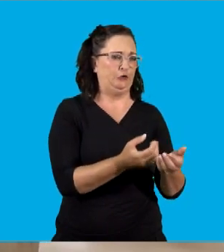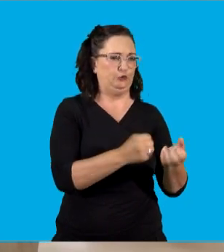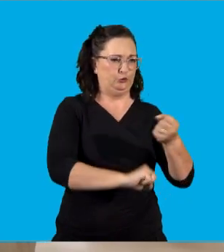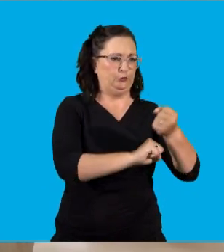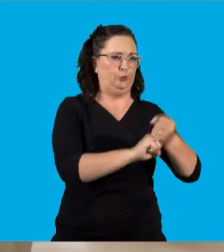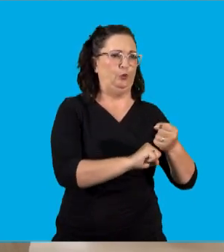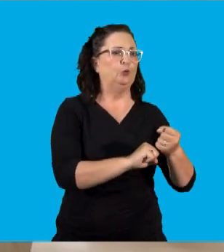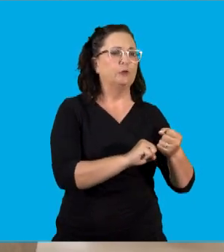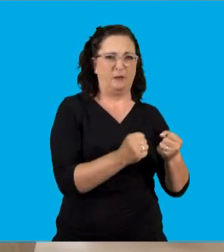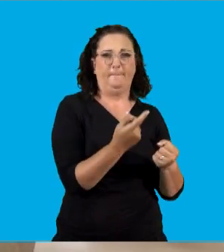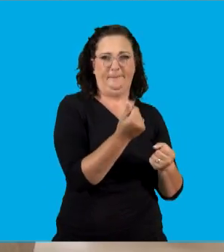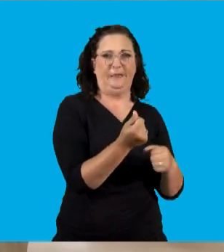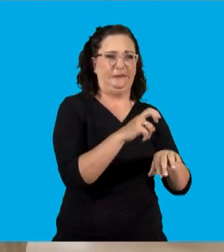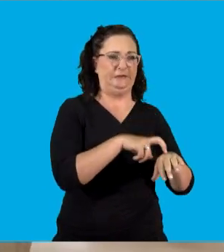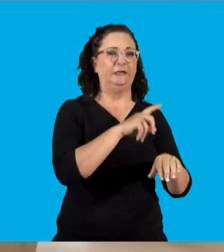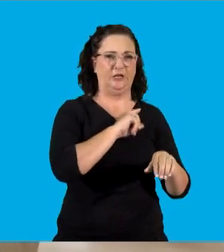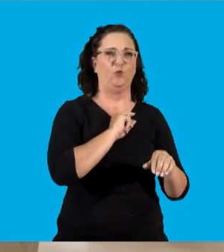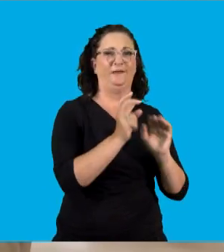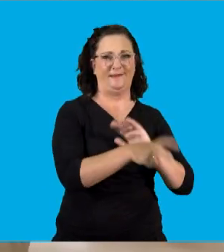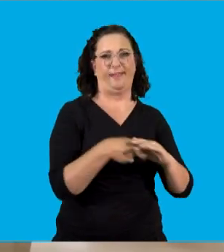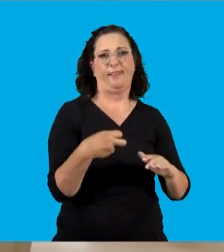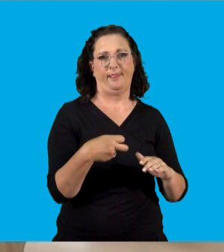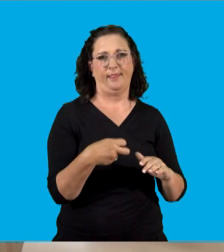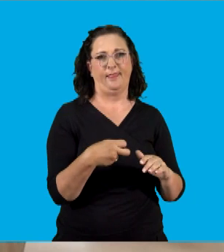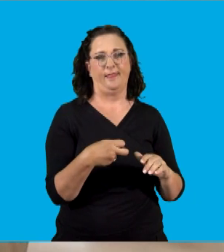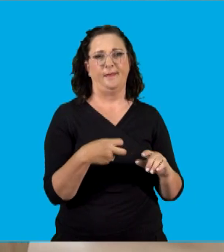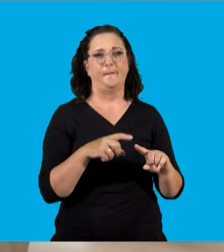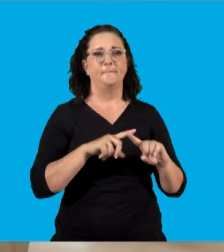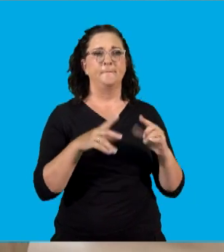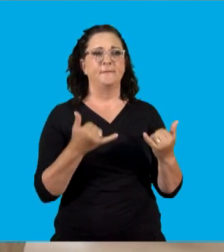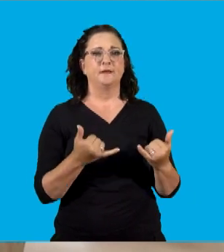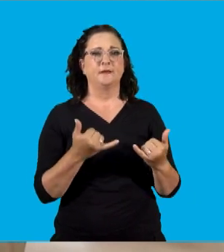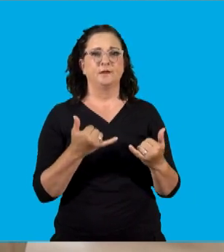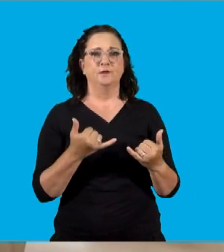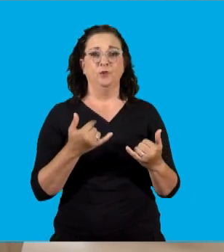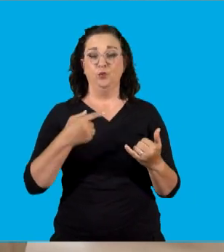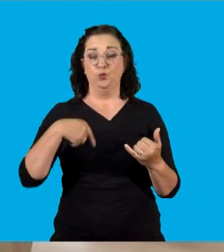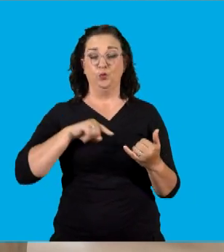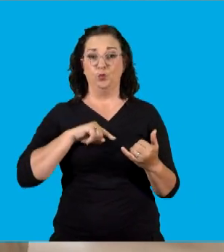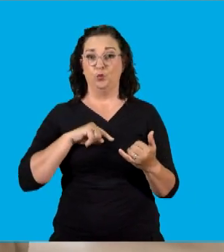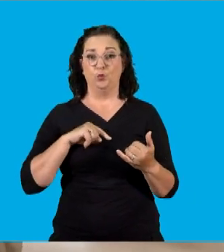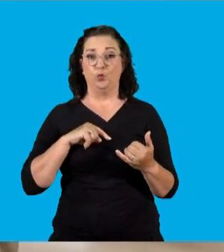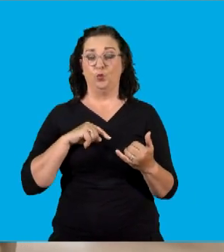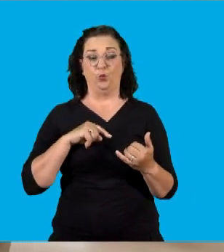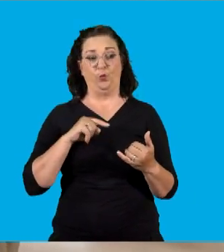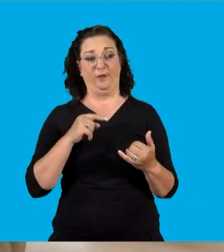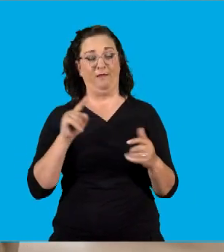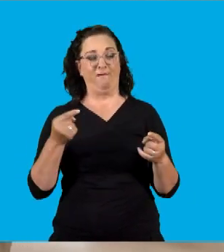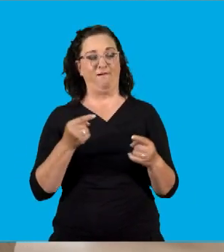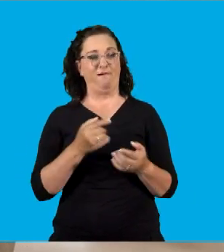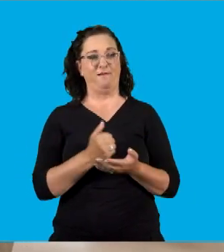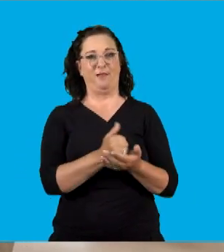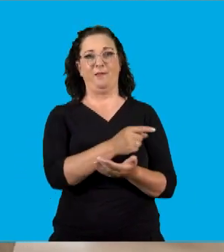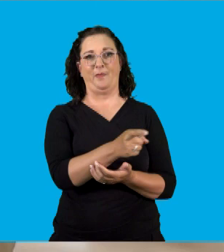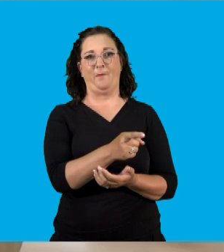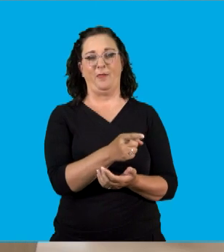affects businesses, as businesses also now have to beef up security, of which it's something that maybe was not even on their plan to